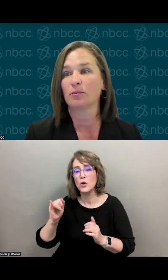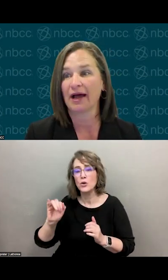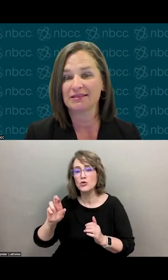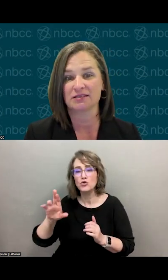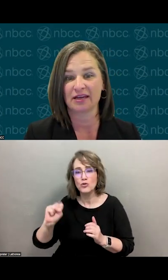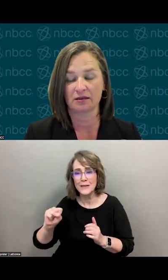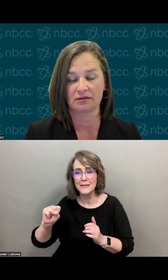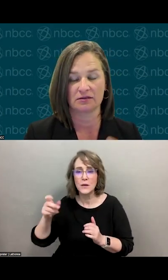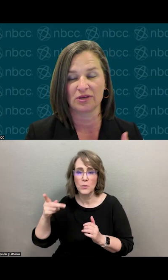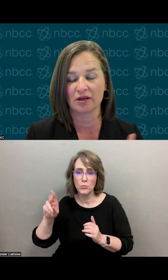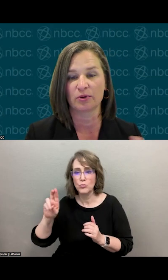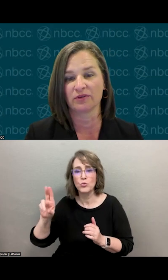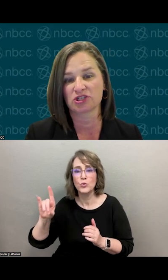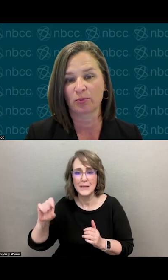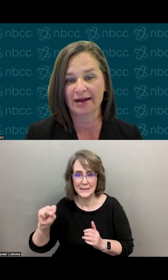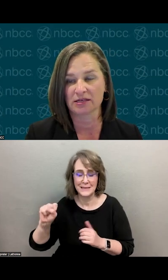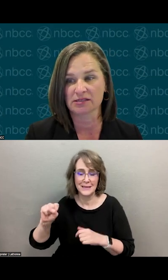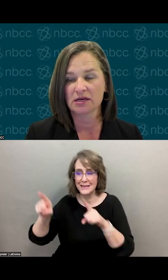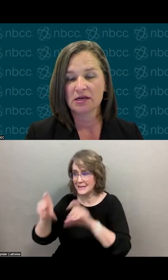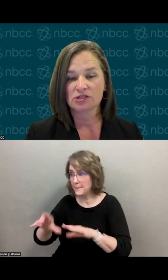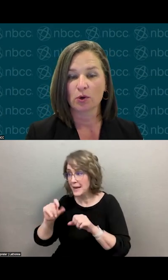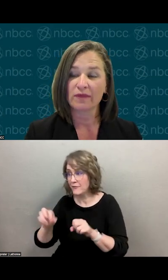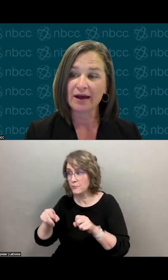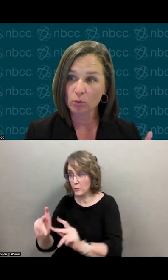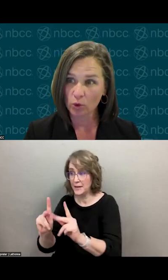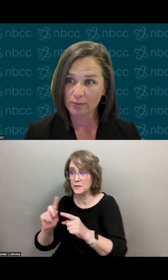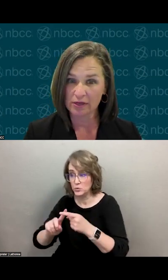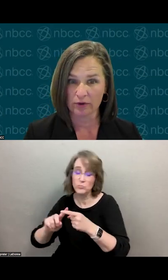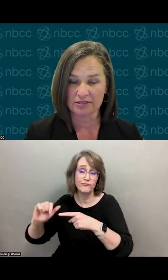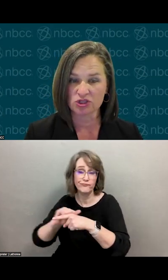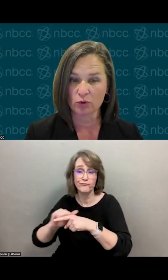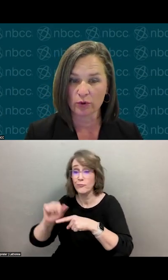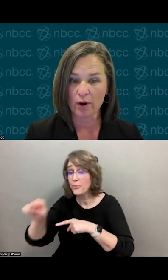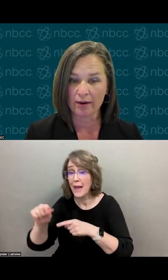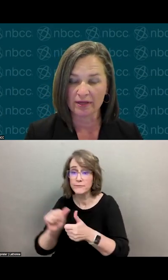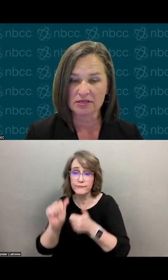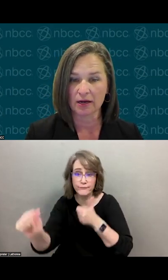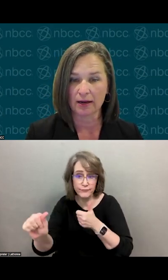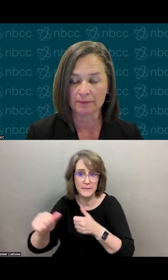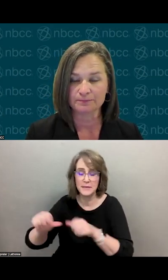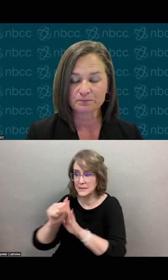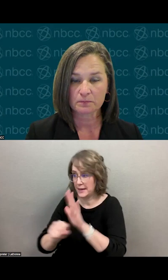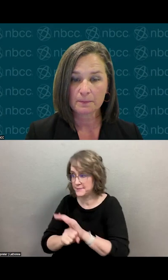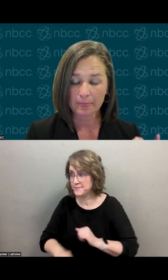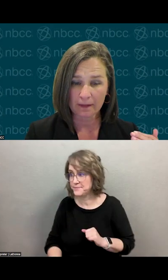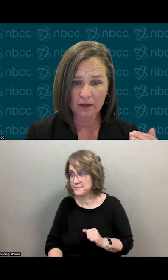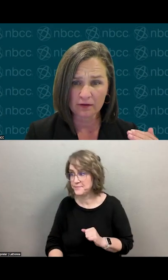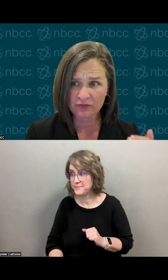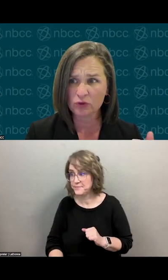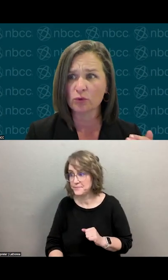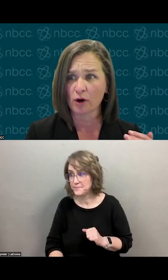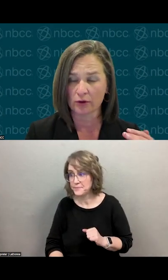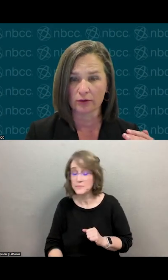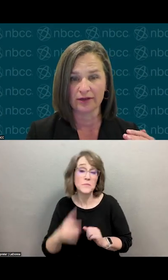they apply to take it to get a privilege to practice. So that will be an additional requirement